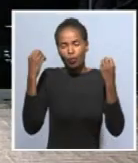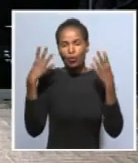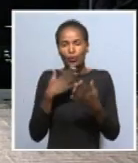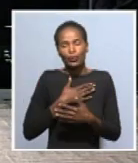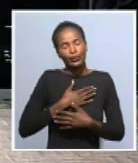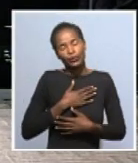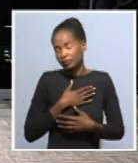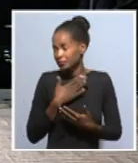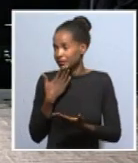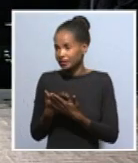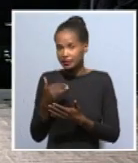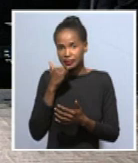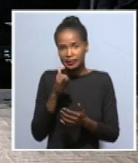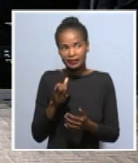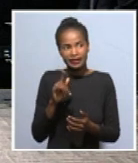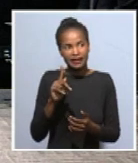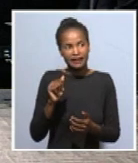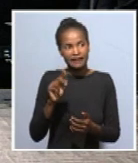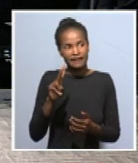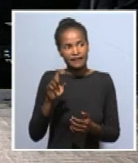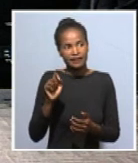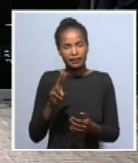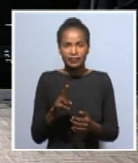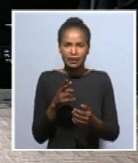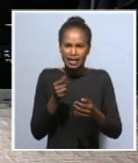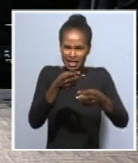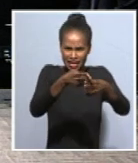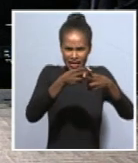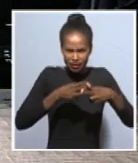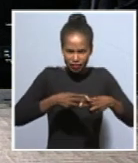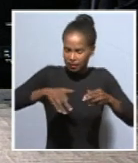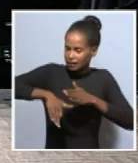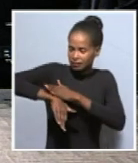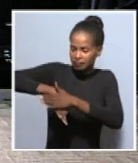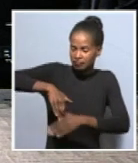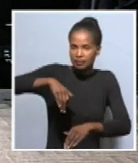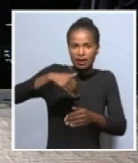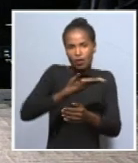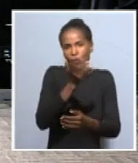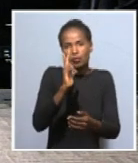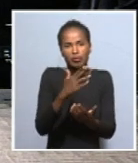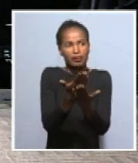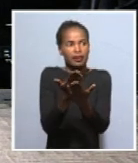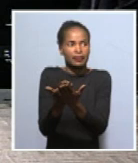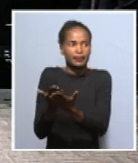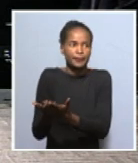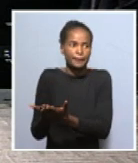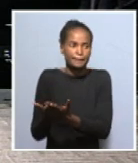The stimulus loans, they are applicable to all areas of Namibia, as all our loans